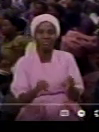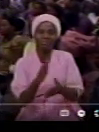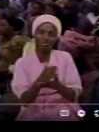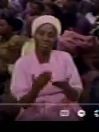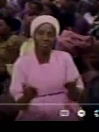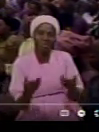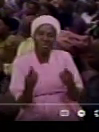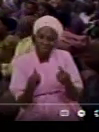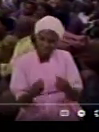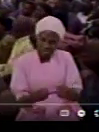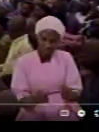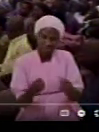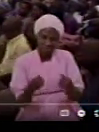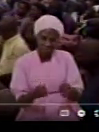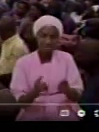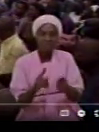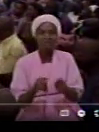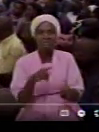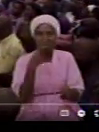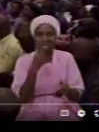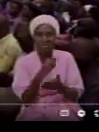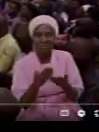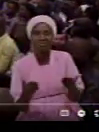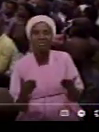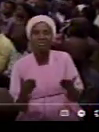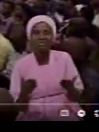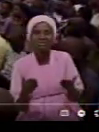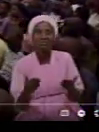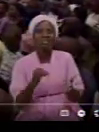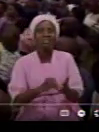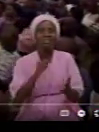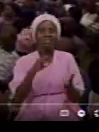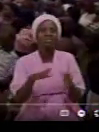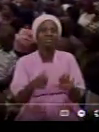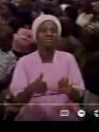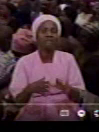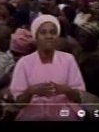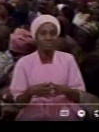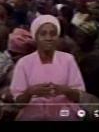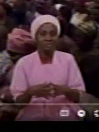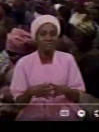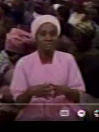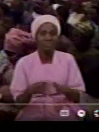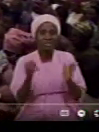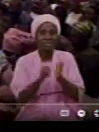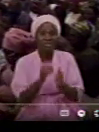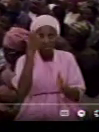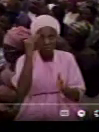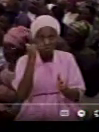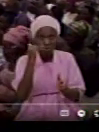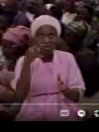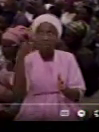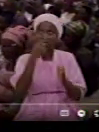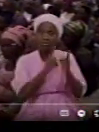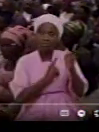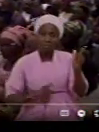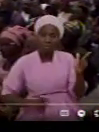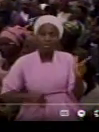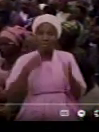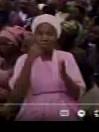trying to say something. It's dead. And that's why the Lord said